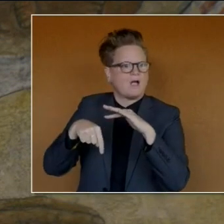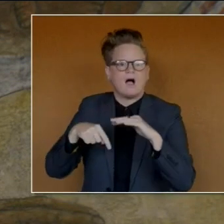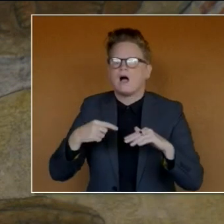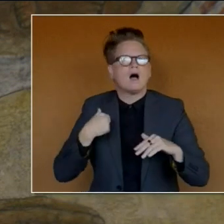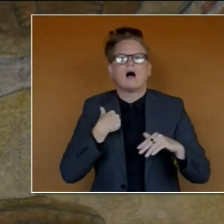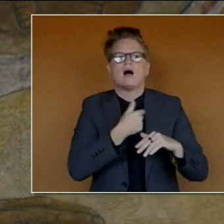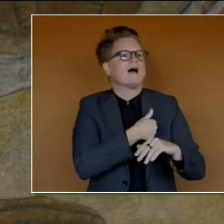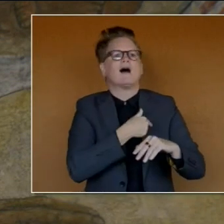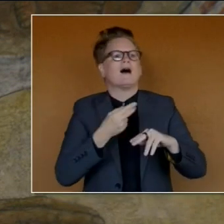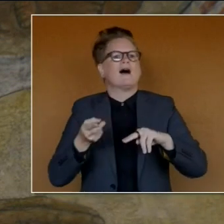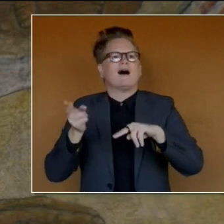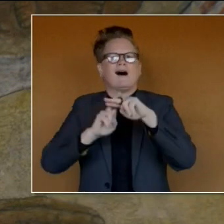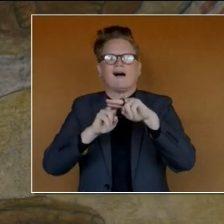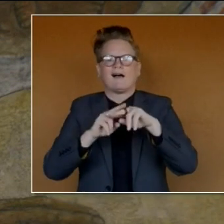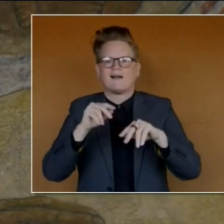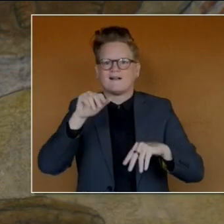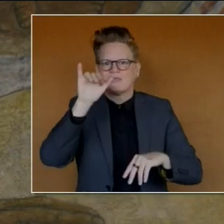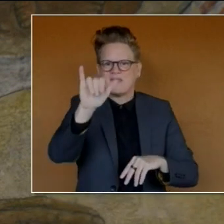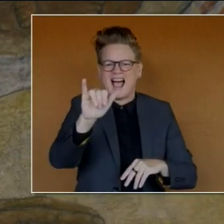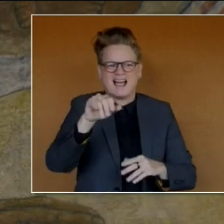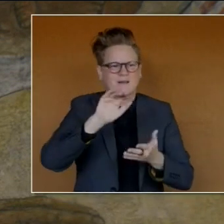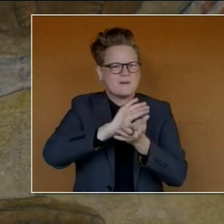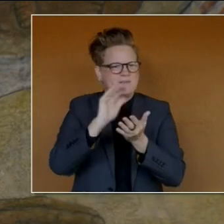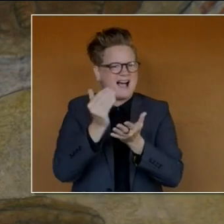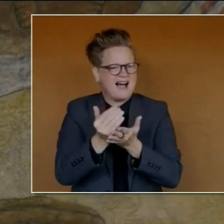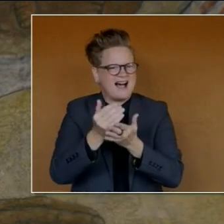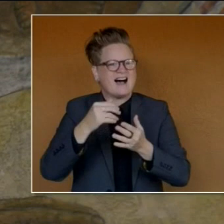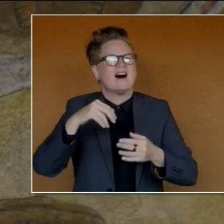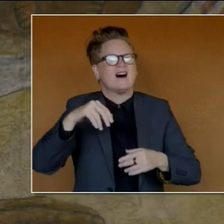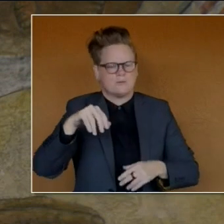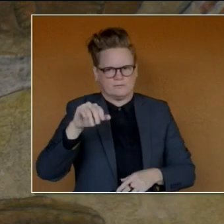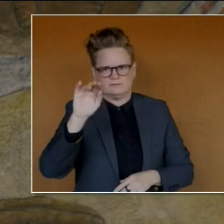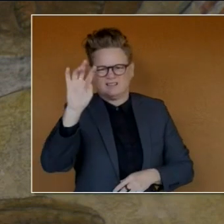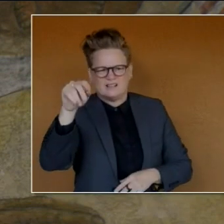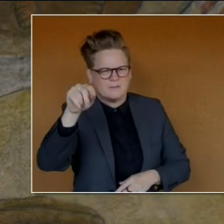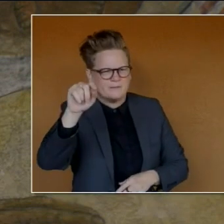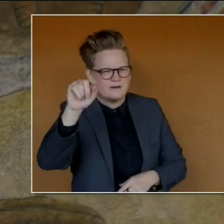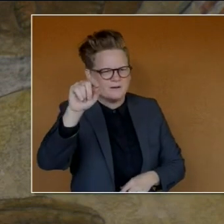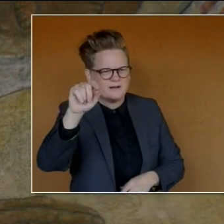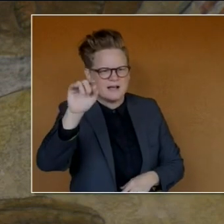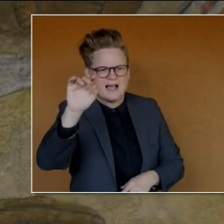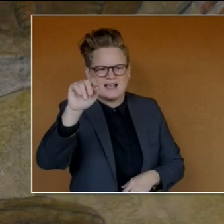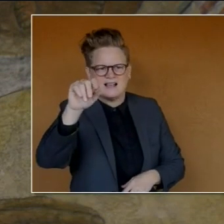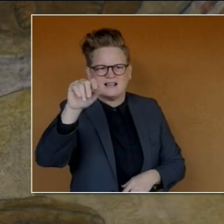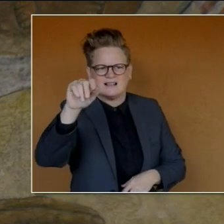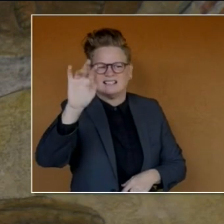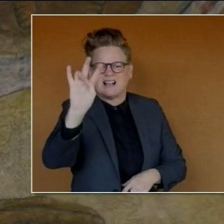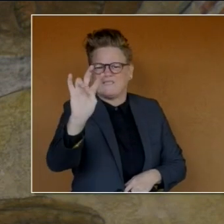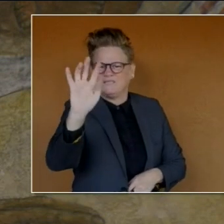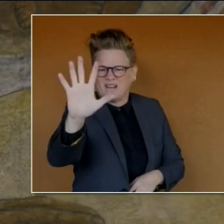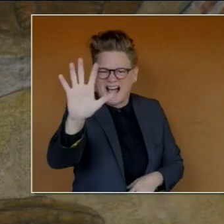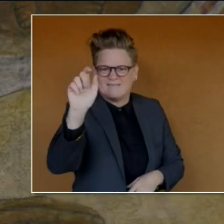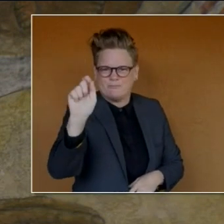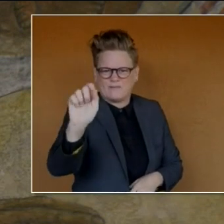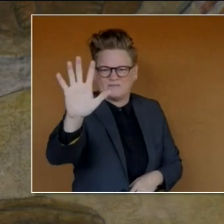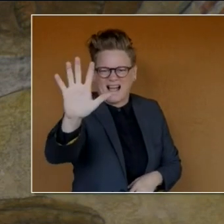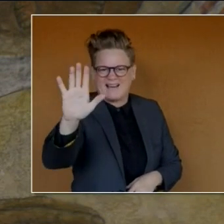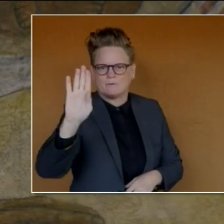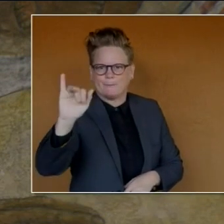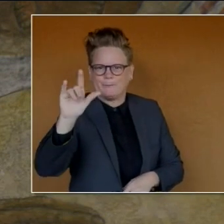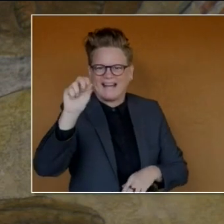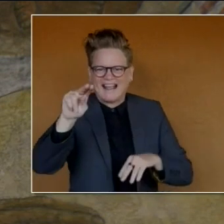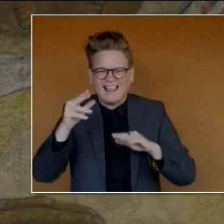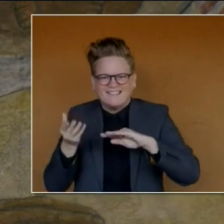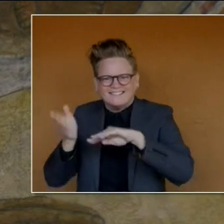budget surplus. It's remarkable turnaround. We talk about California coming back. I made the point